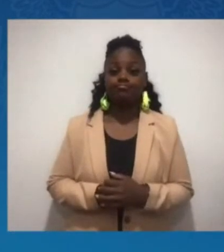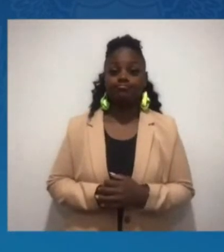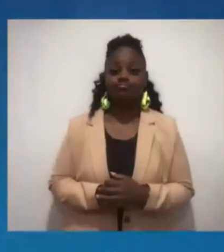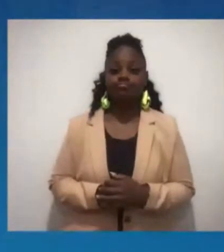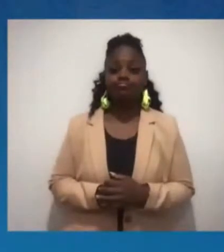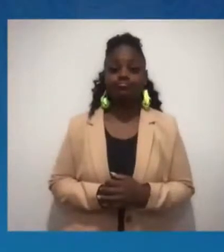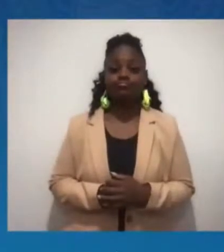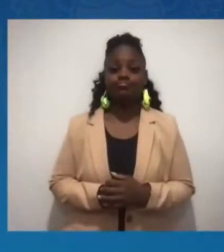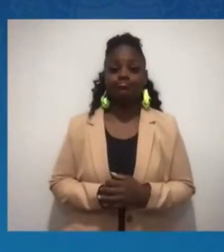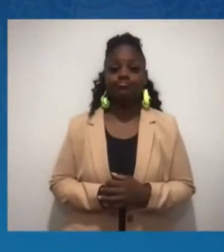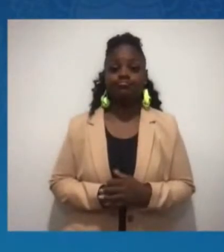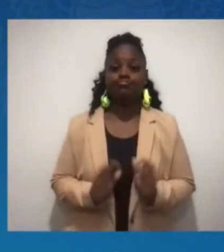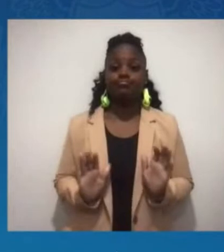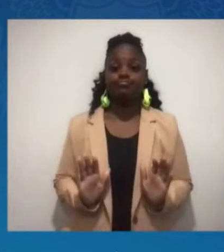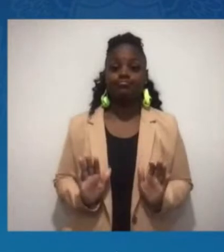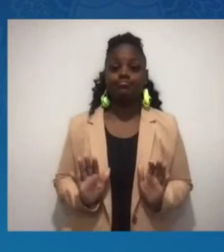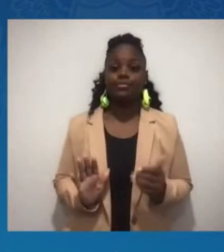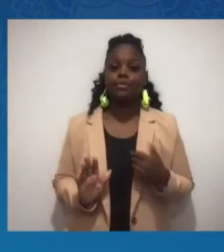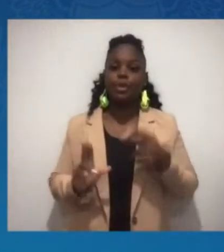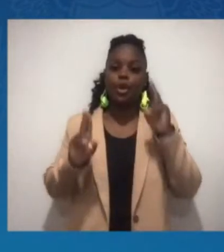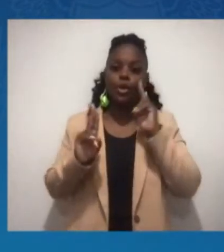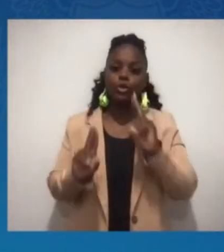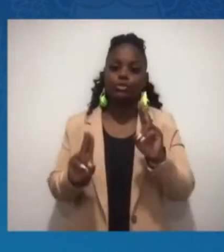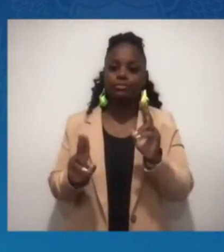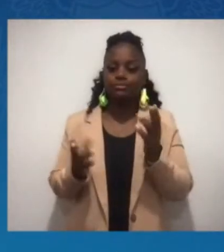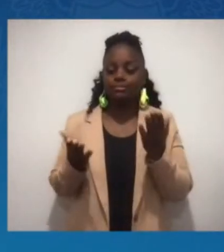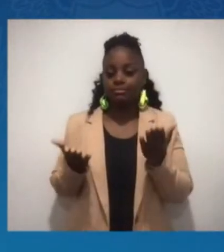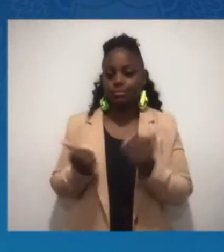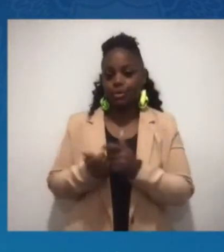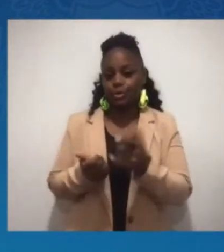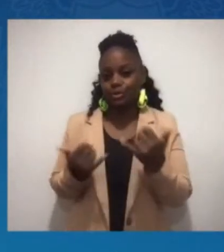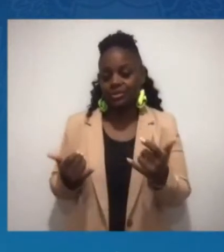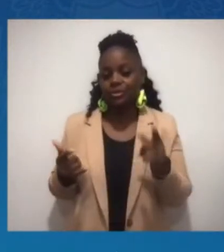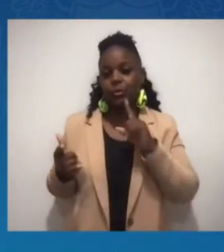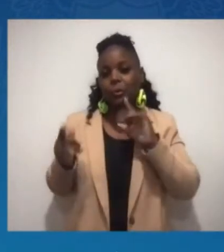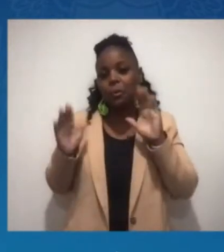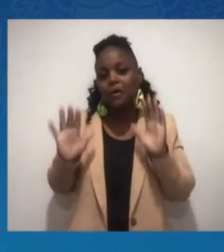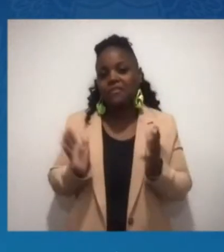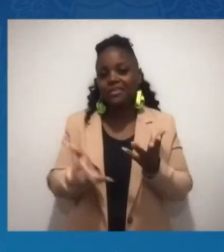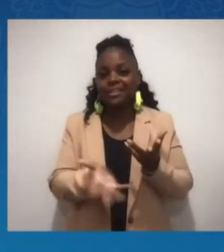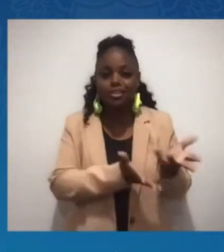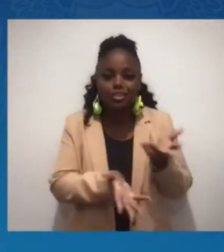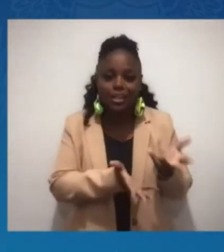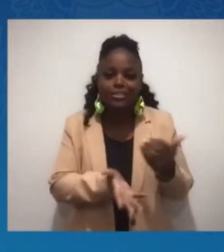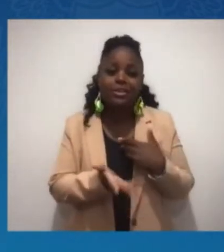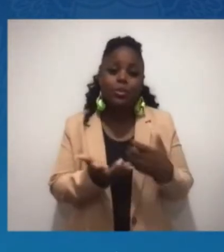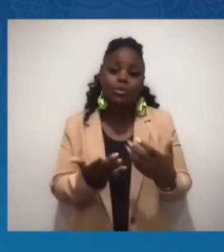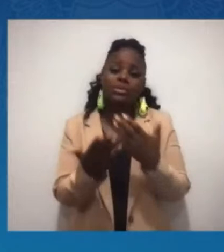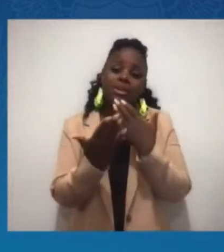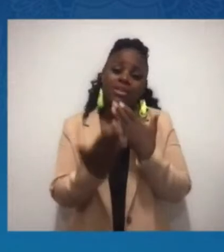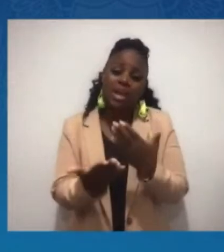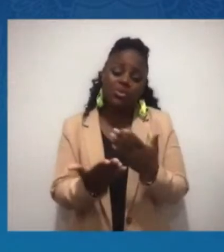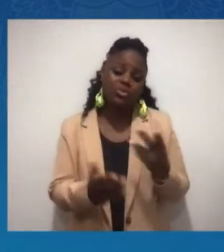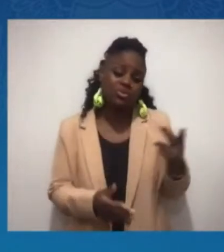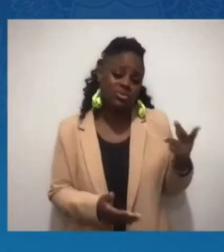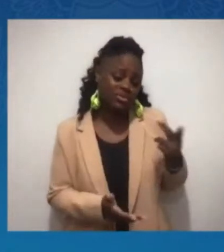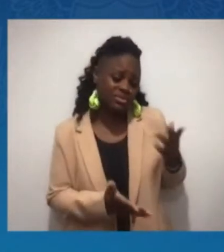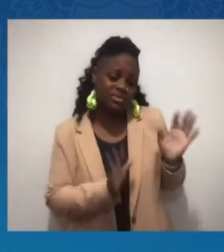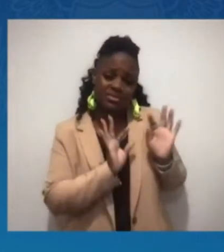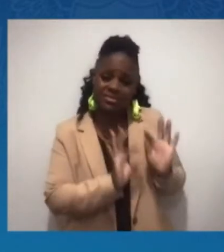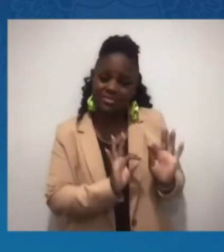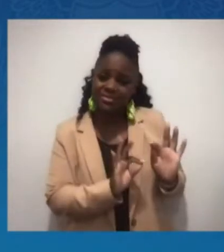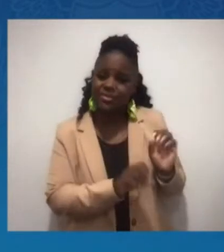an honor to be here with you today. I want to thank Julieta for being my partner in this effort, in this event, and for